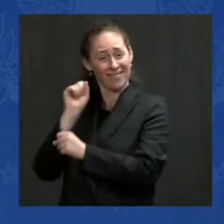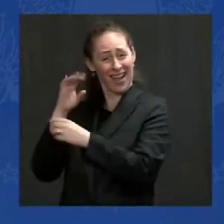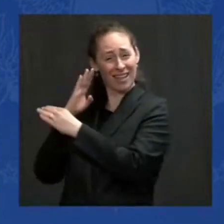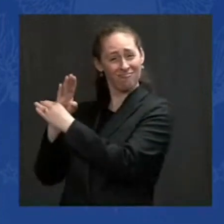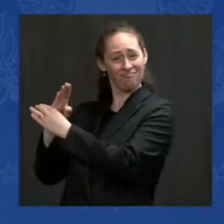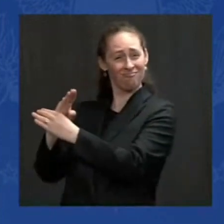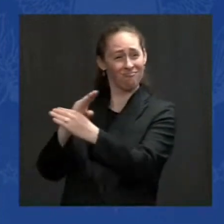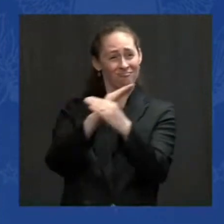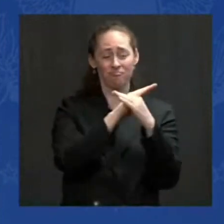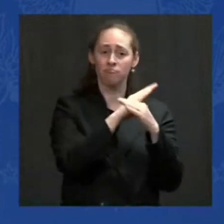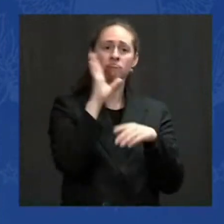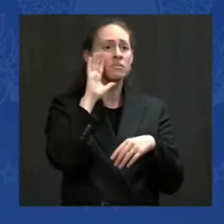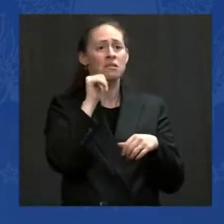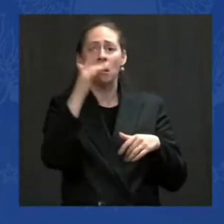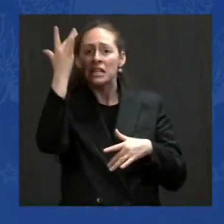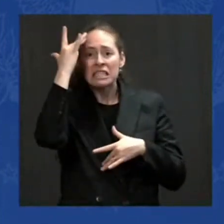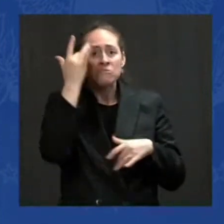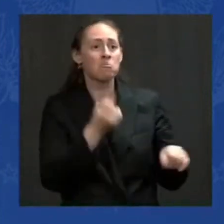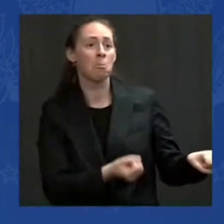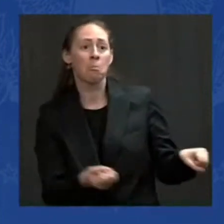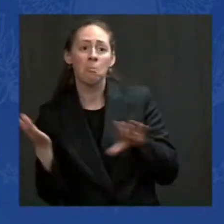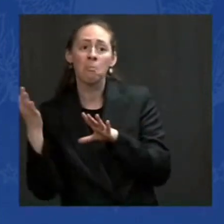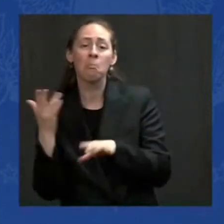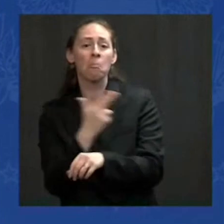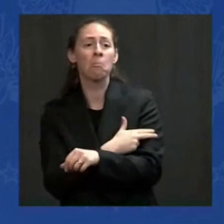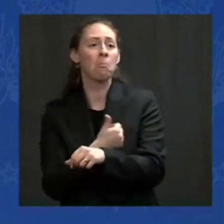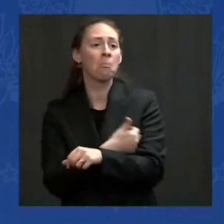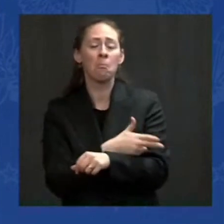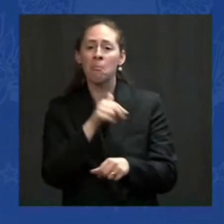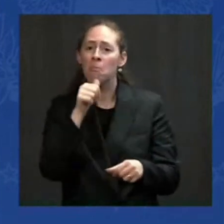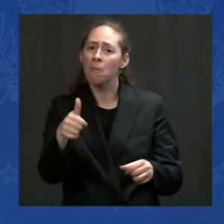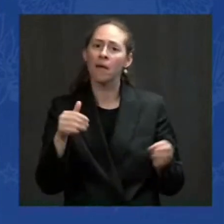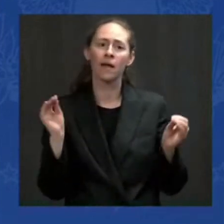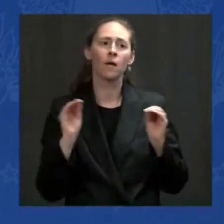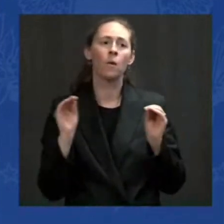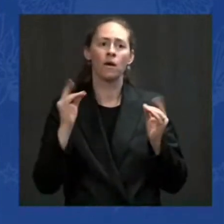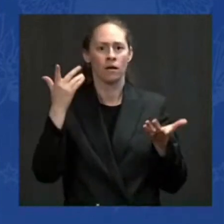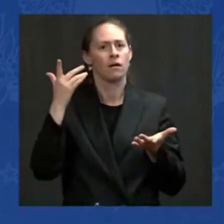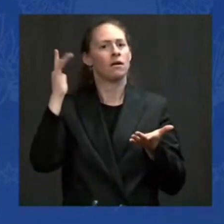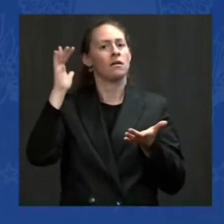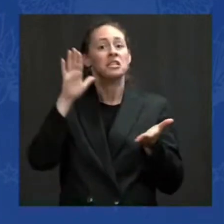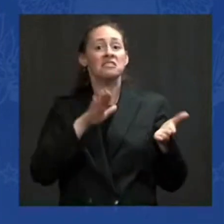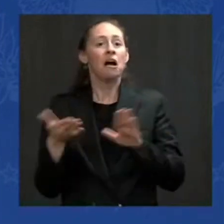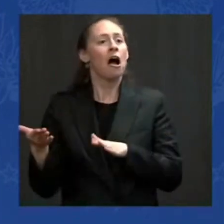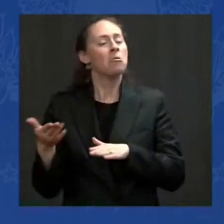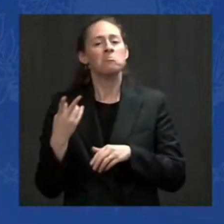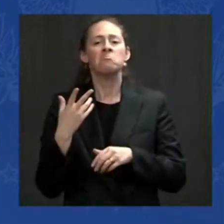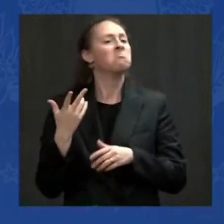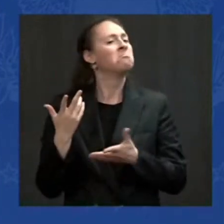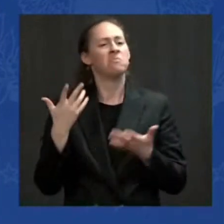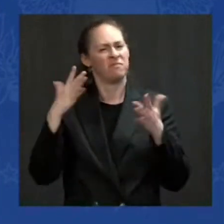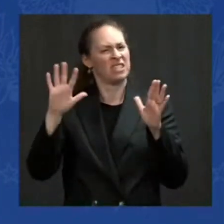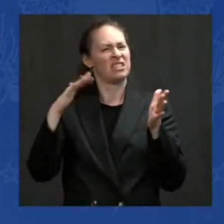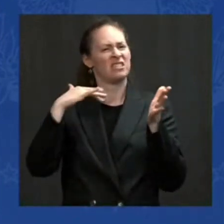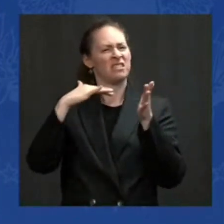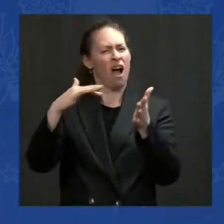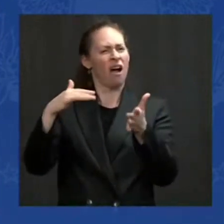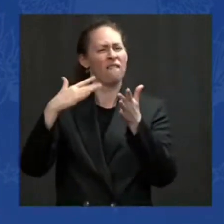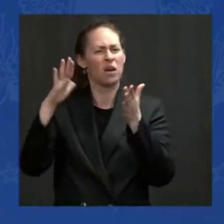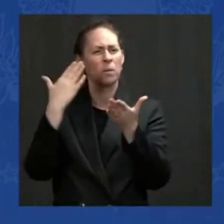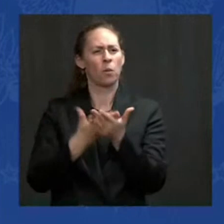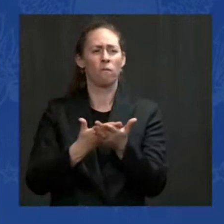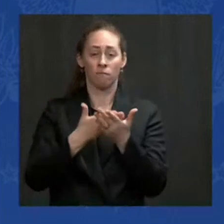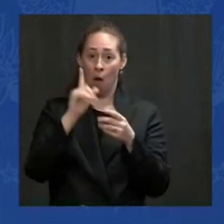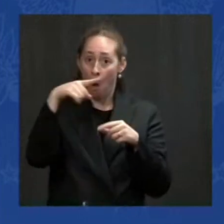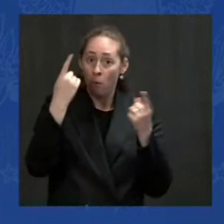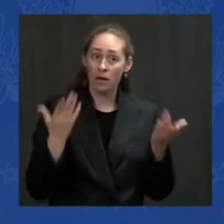and death from the Delta variant. And these results have been observed not just here in the United States, but in other countries